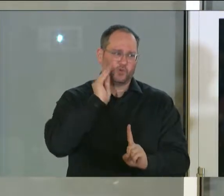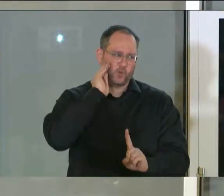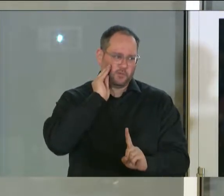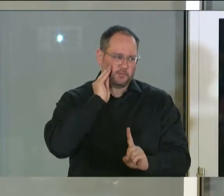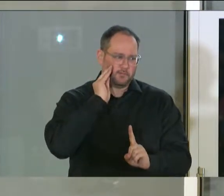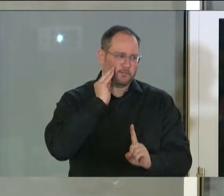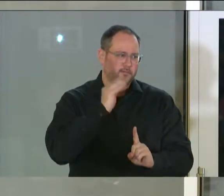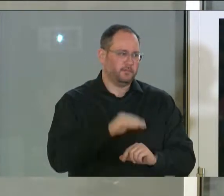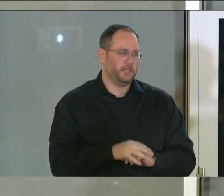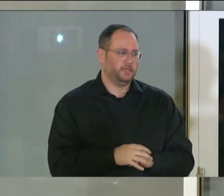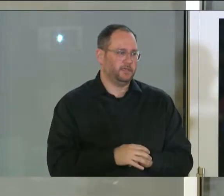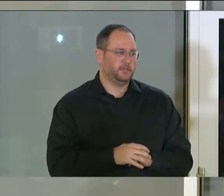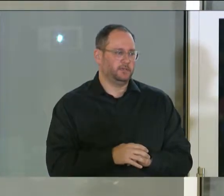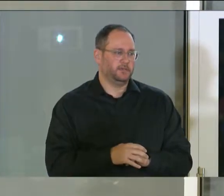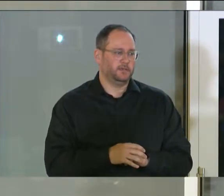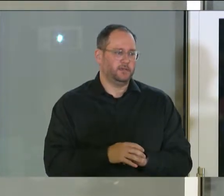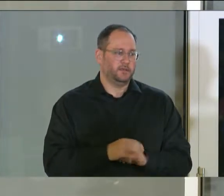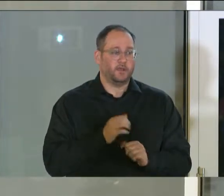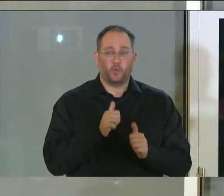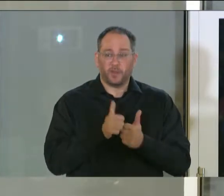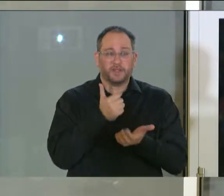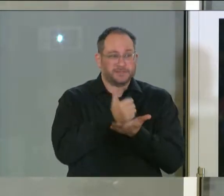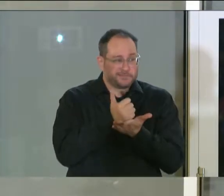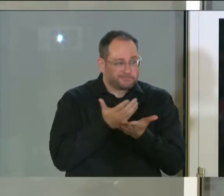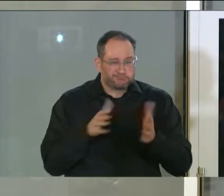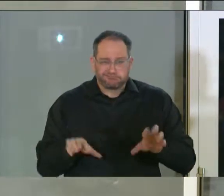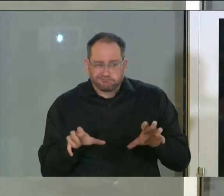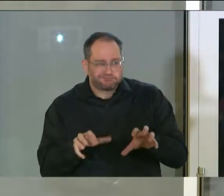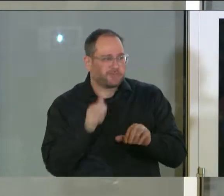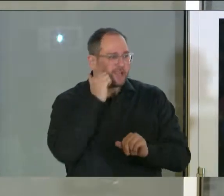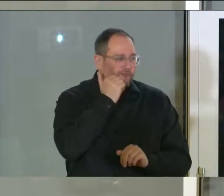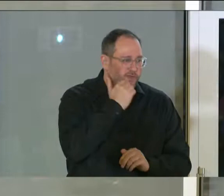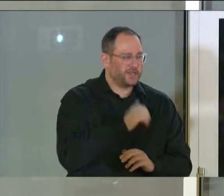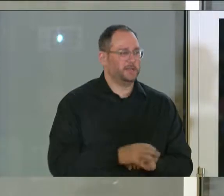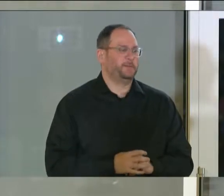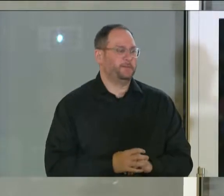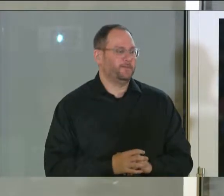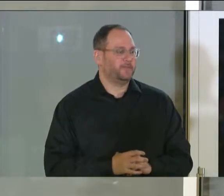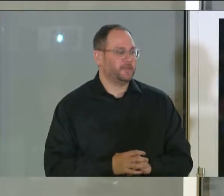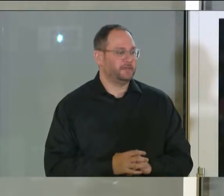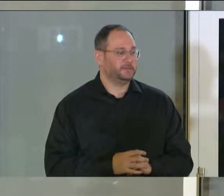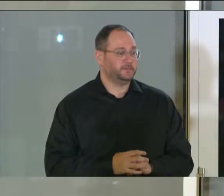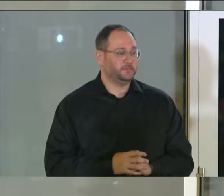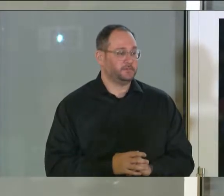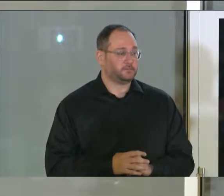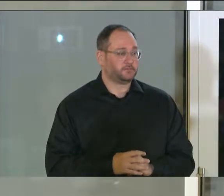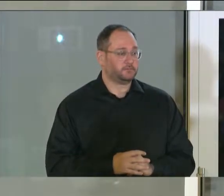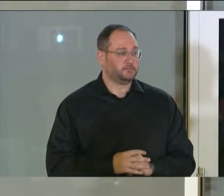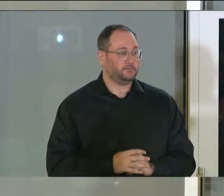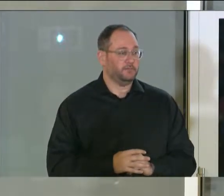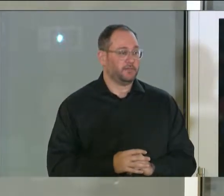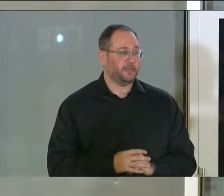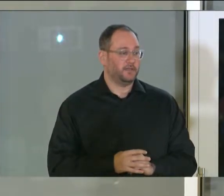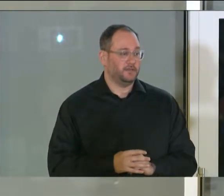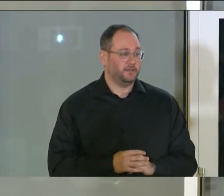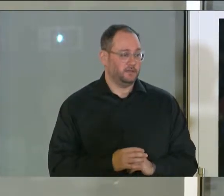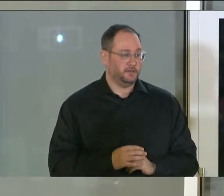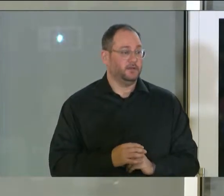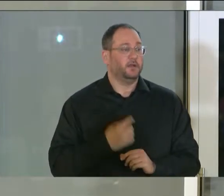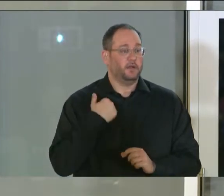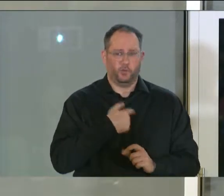their activities of daily living. In addition, we fund adjustments or adaptations to their homes that will allow them to